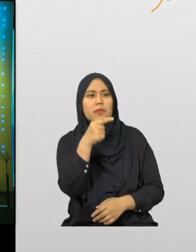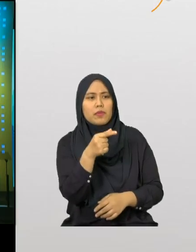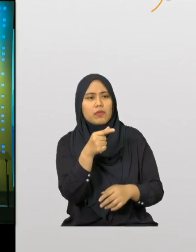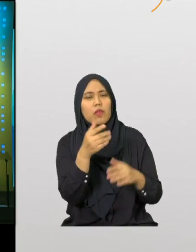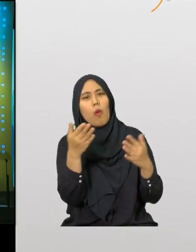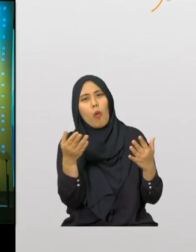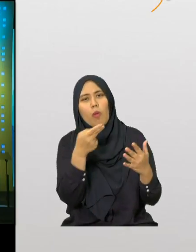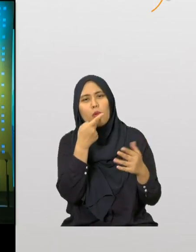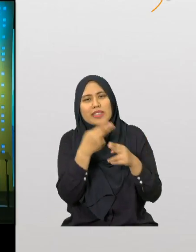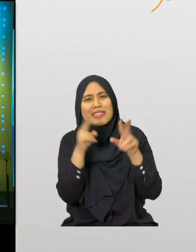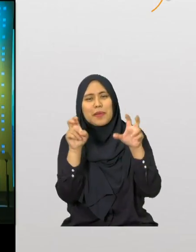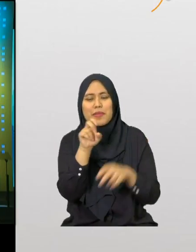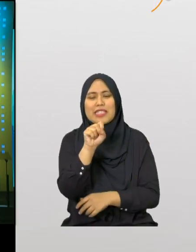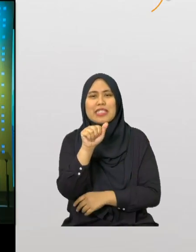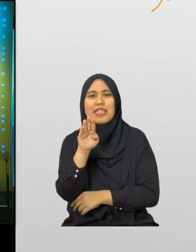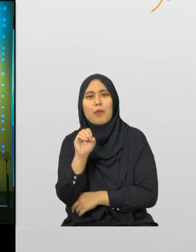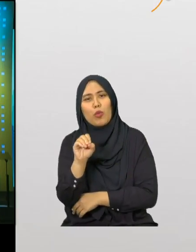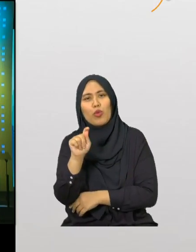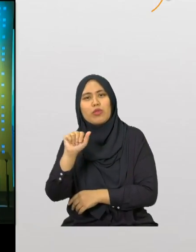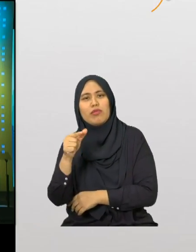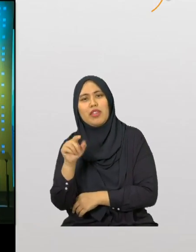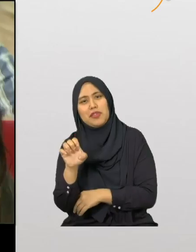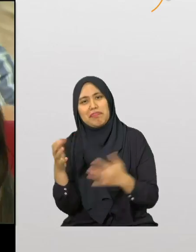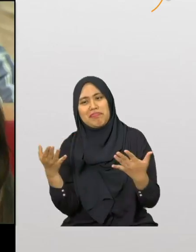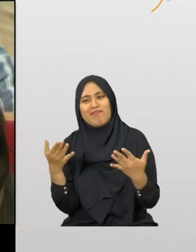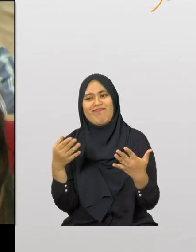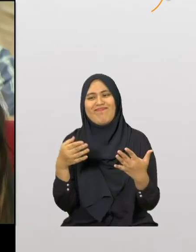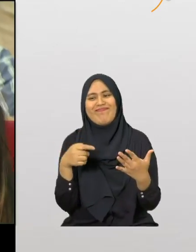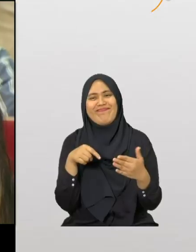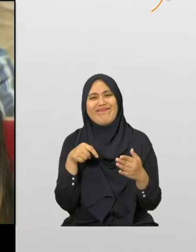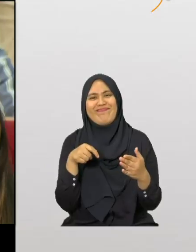SBTG, pronounced sabotage.